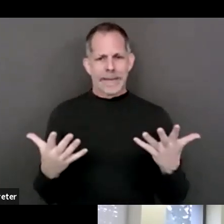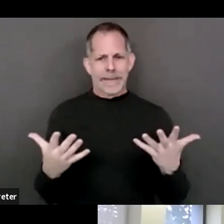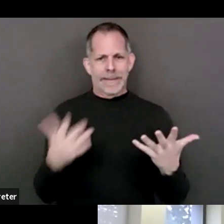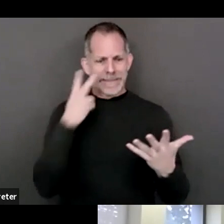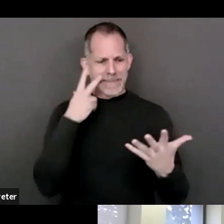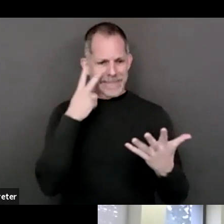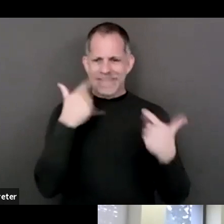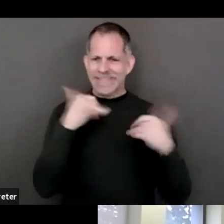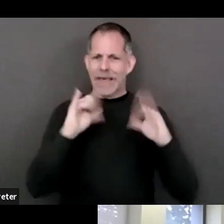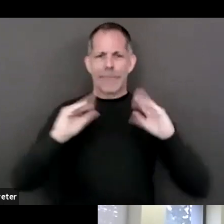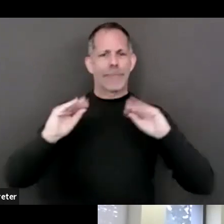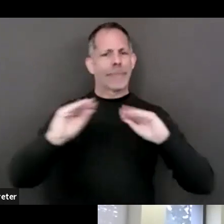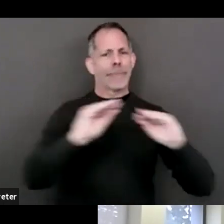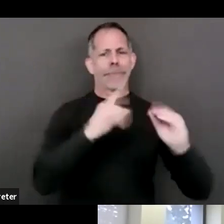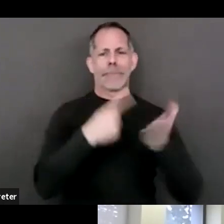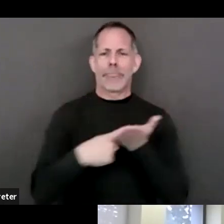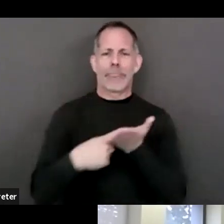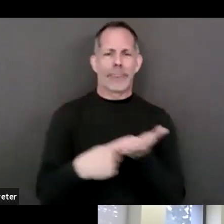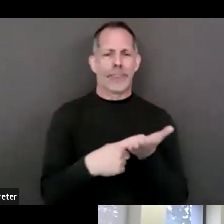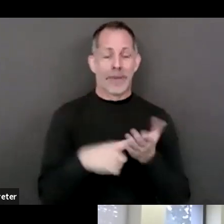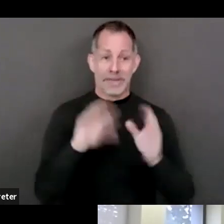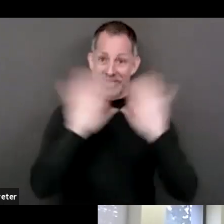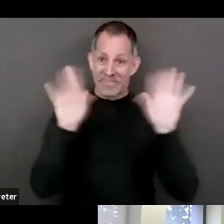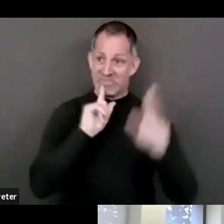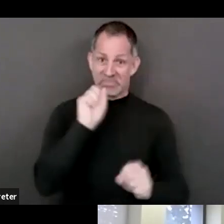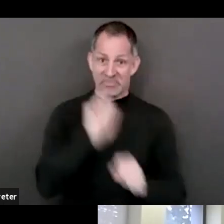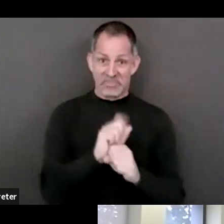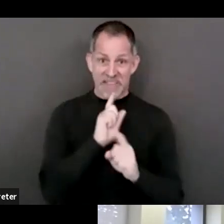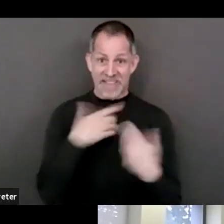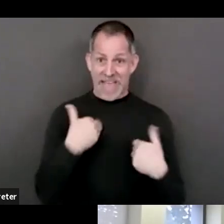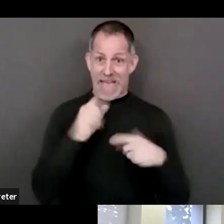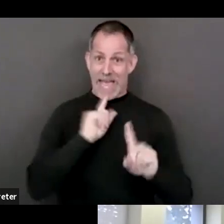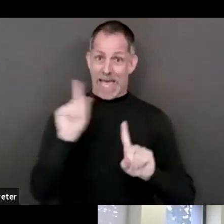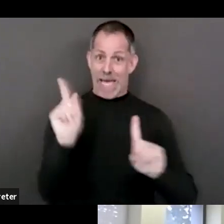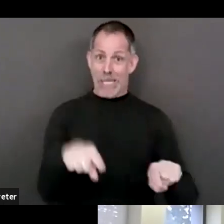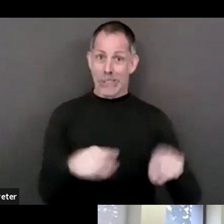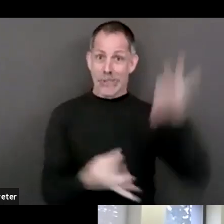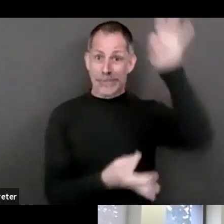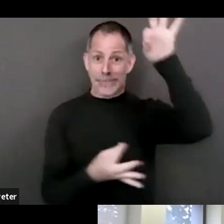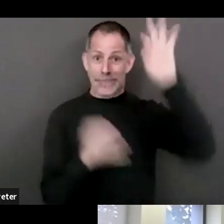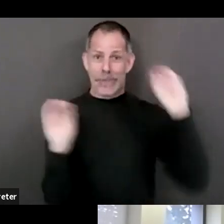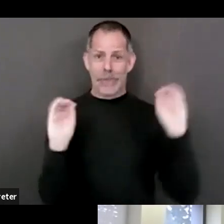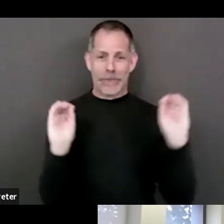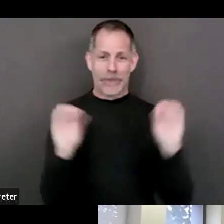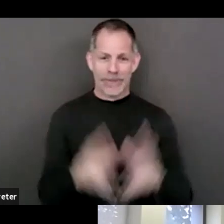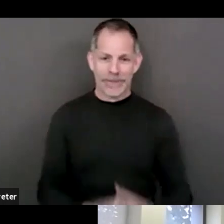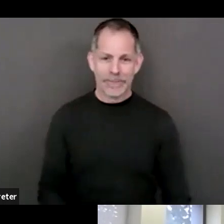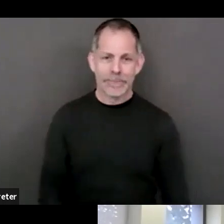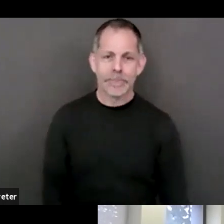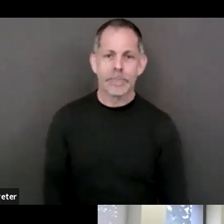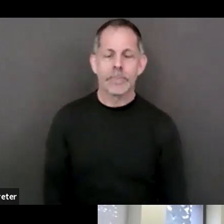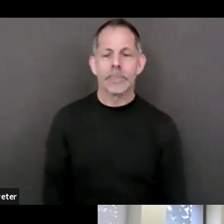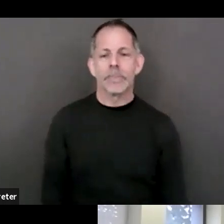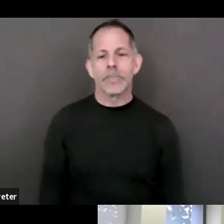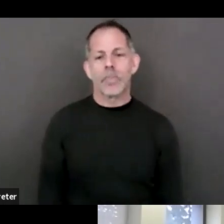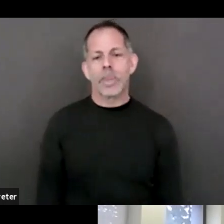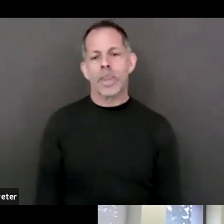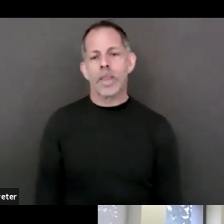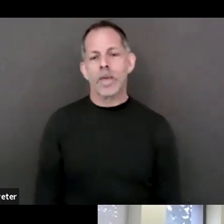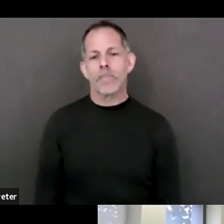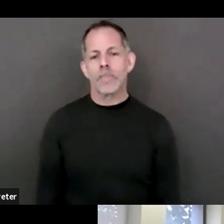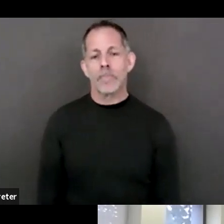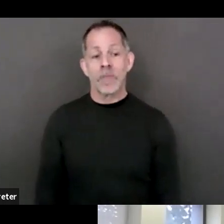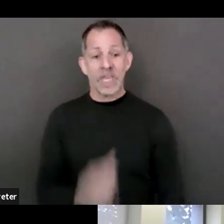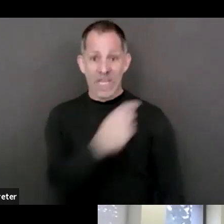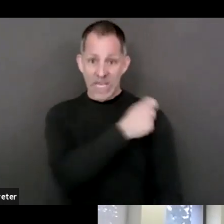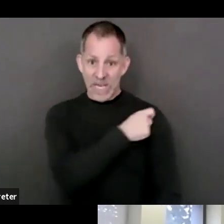I think there's two ways of looking at it. One is, look, if the vaccines are rolling out and the vaccine's working, cases are going to go